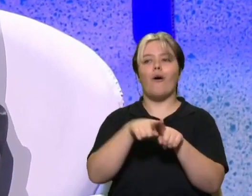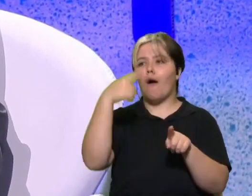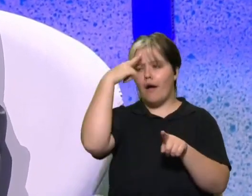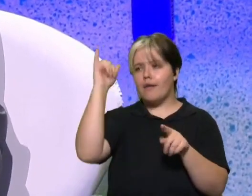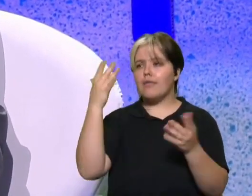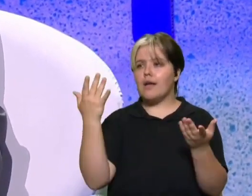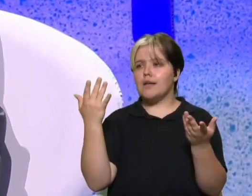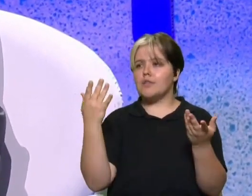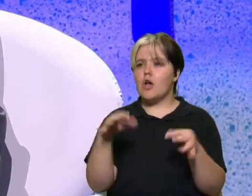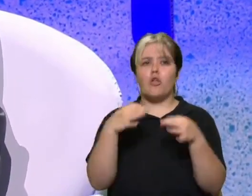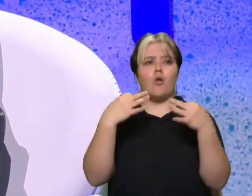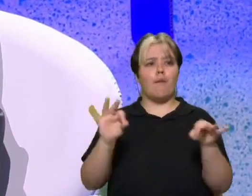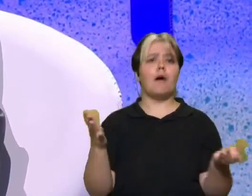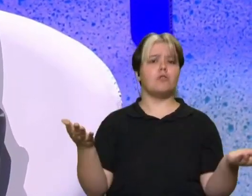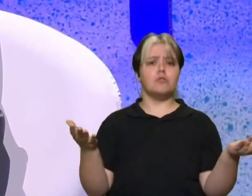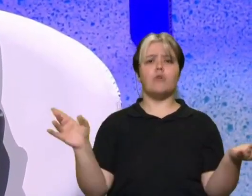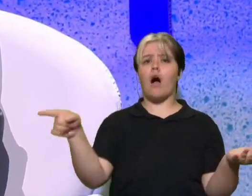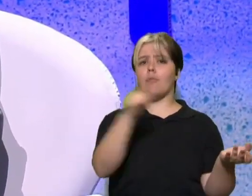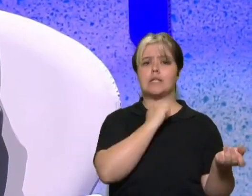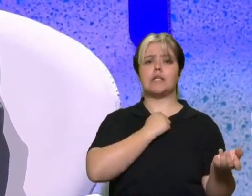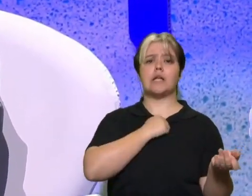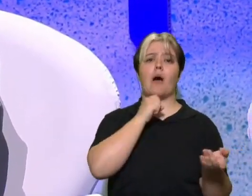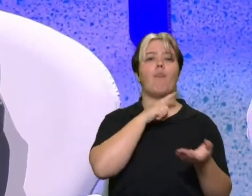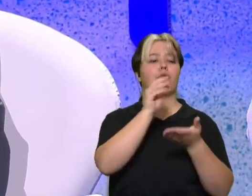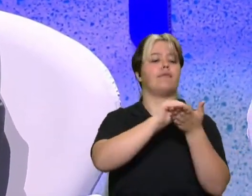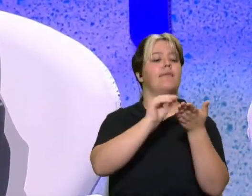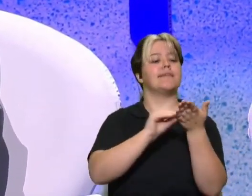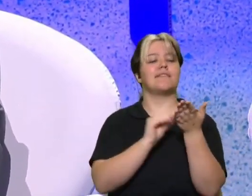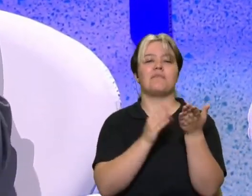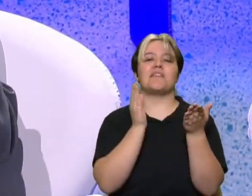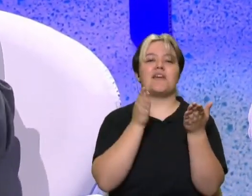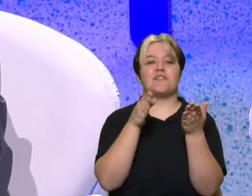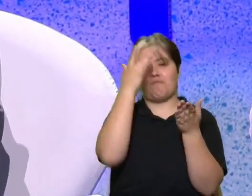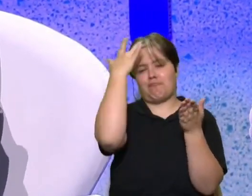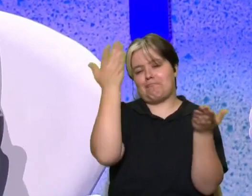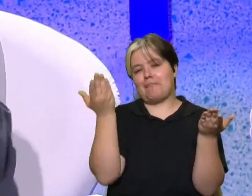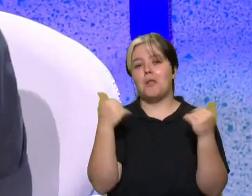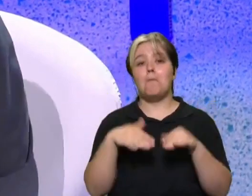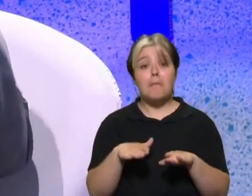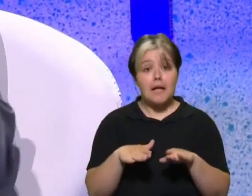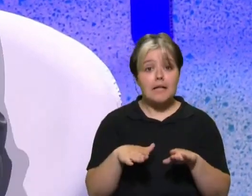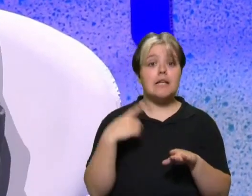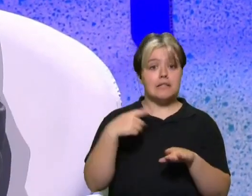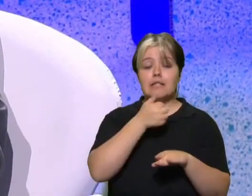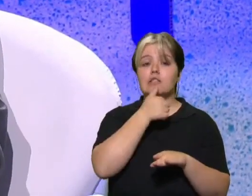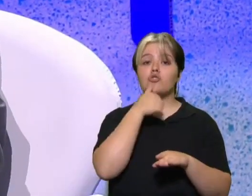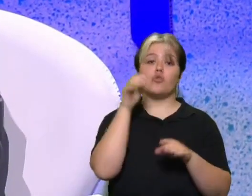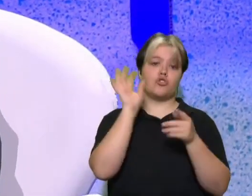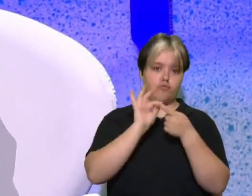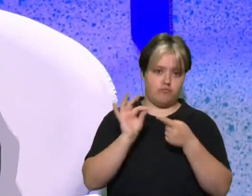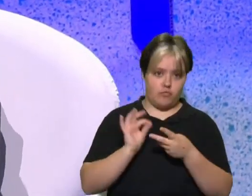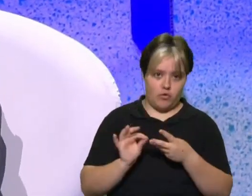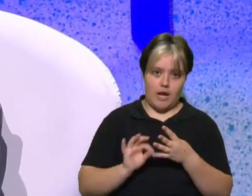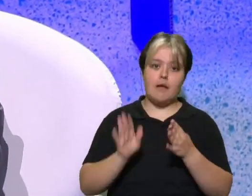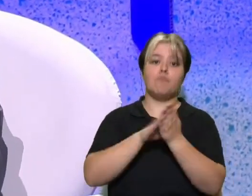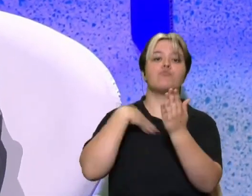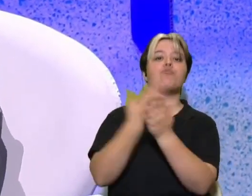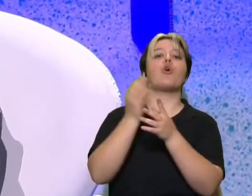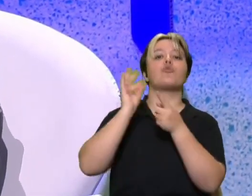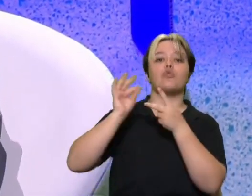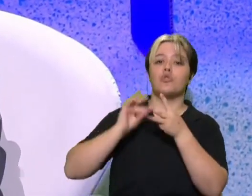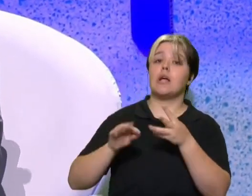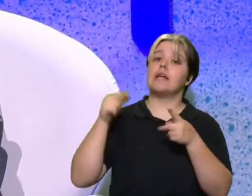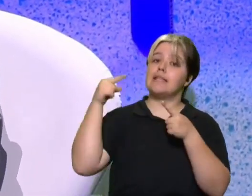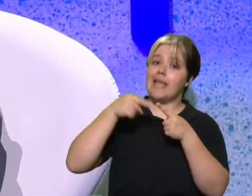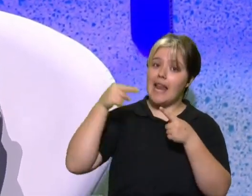are trivial ideas. That is, at home, you probably would have written this down. But there are concrete measures,